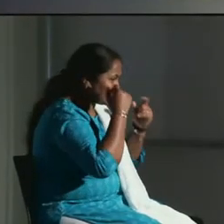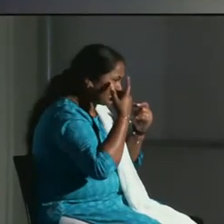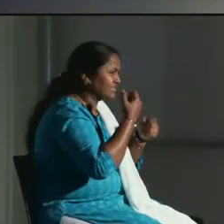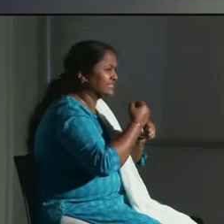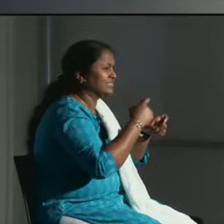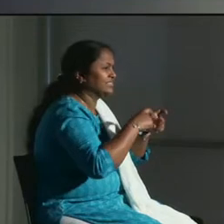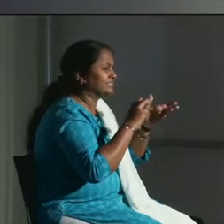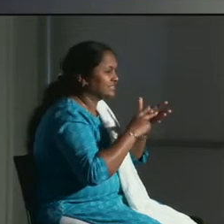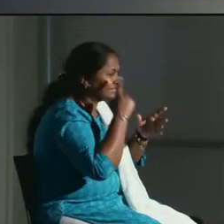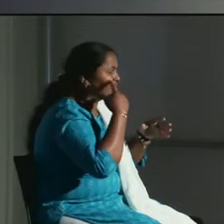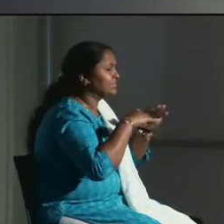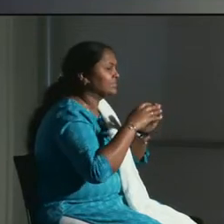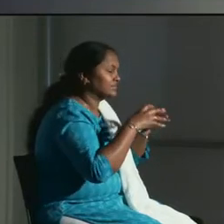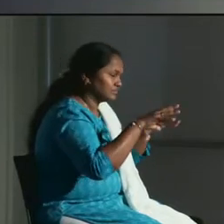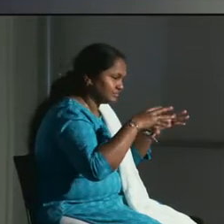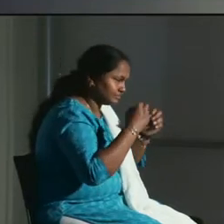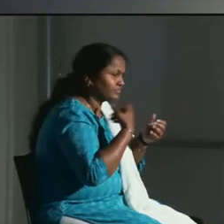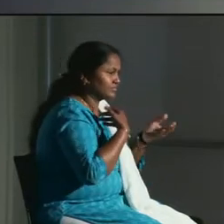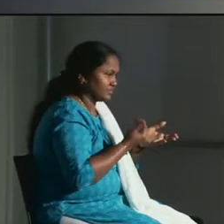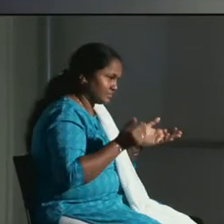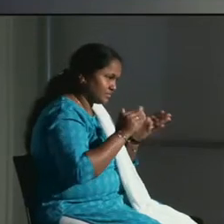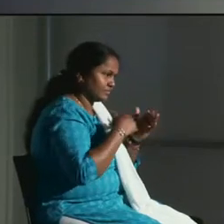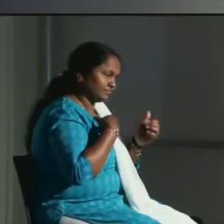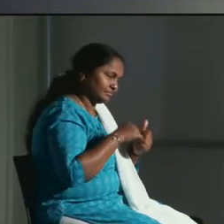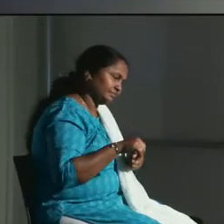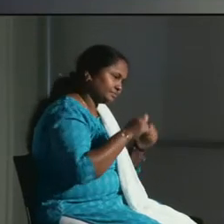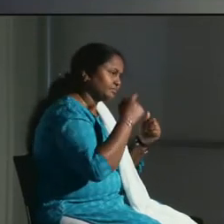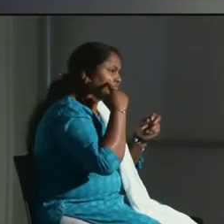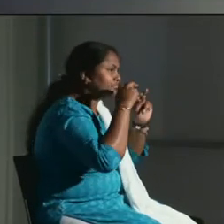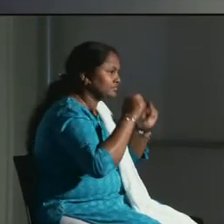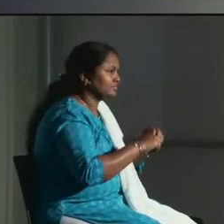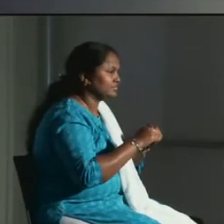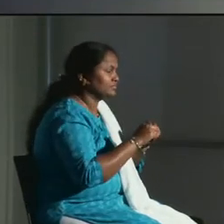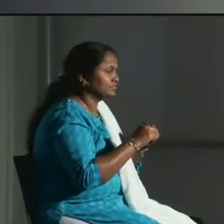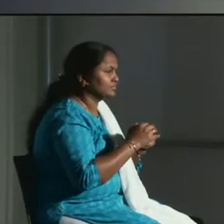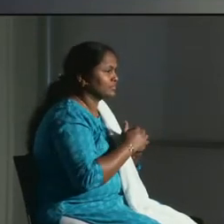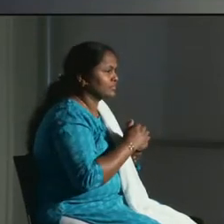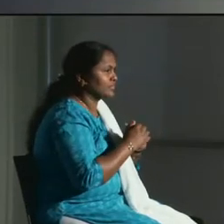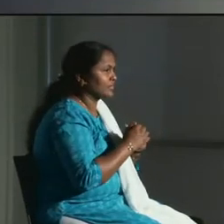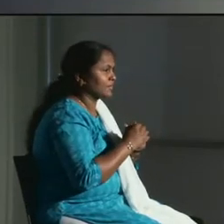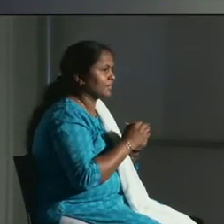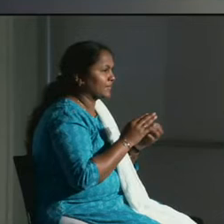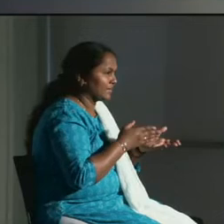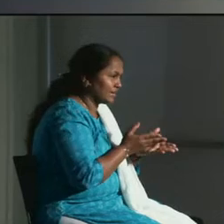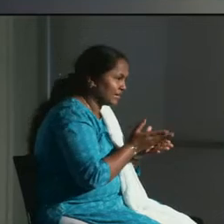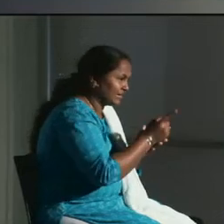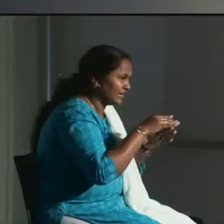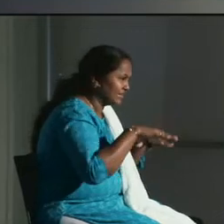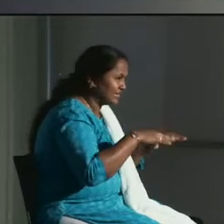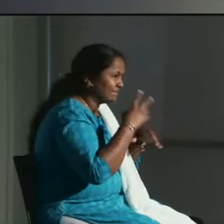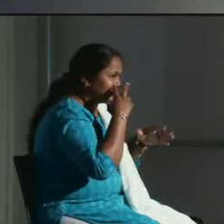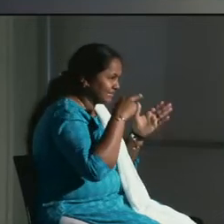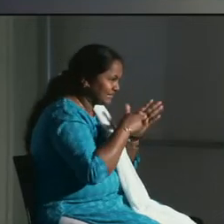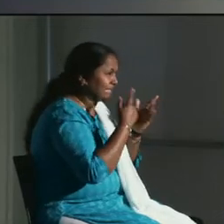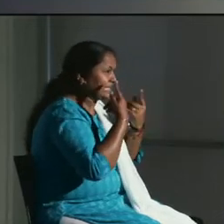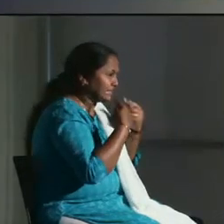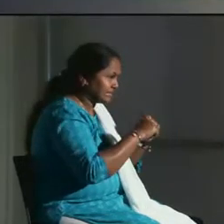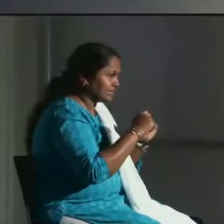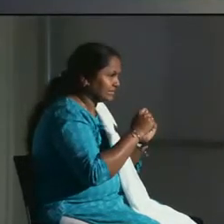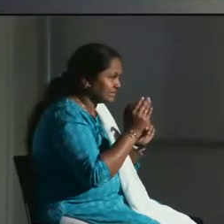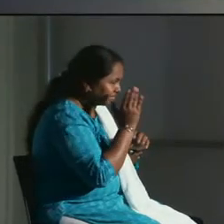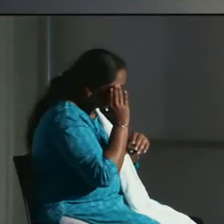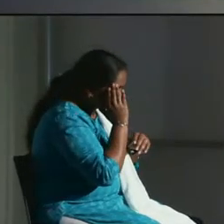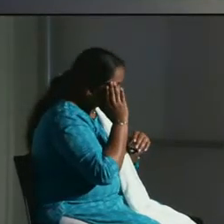gender-based violence as well. Again, going back to need to sleep, but through this act of trying to sleep, you